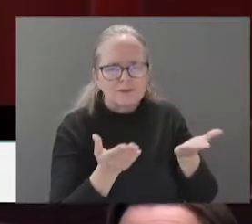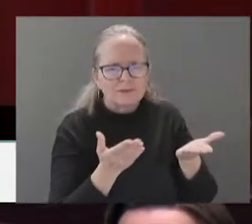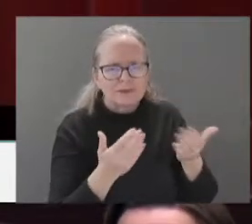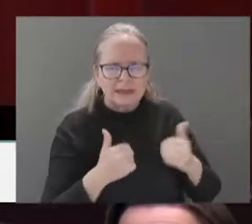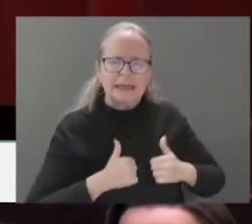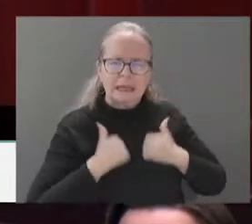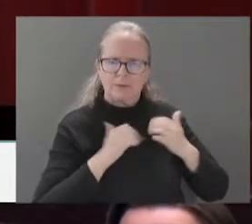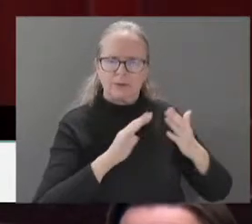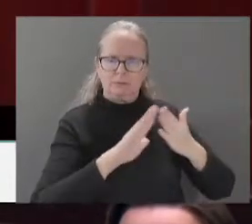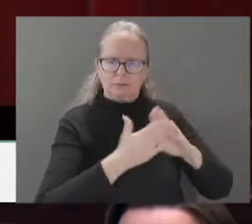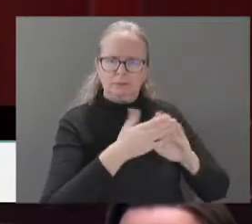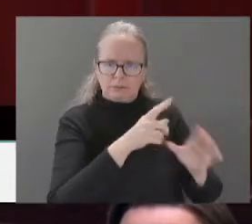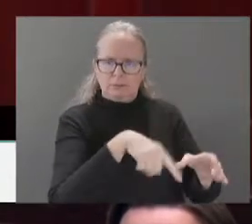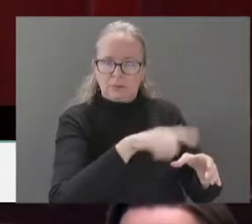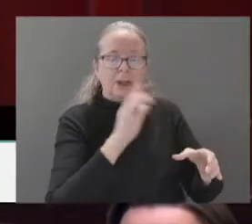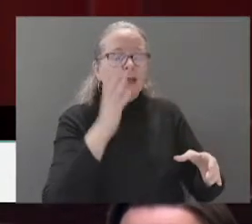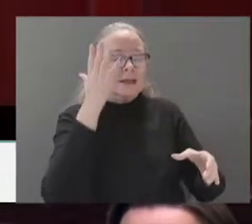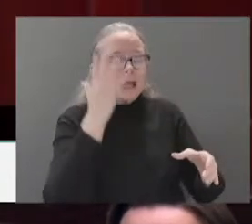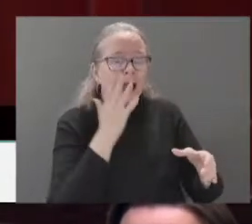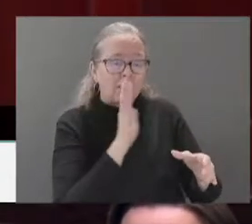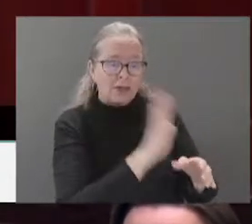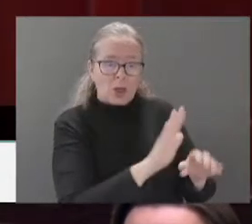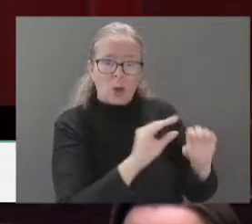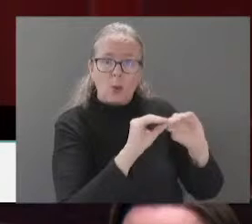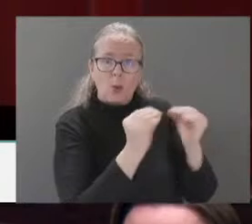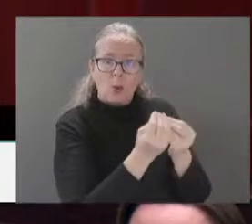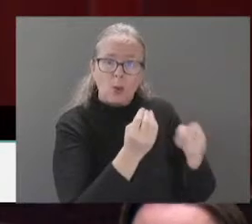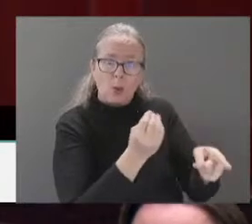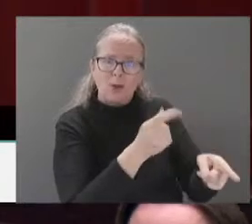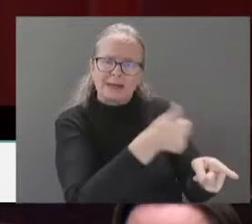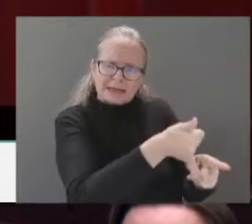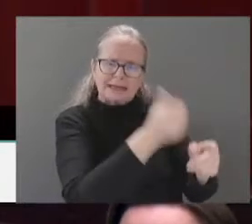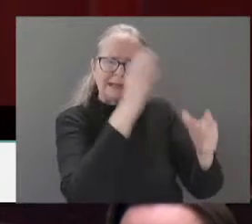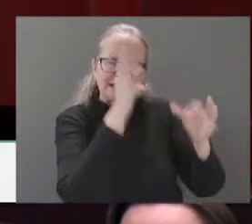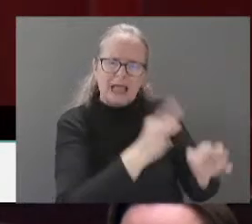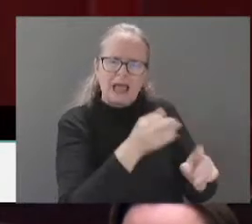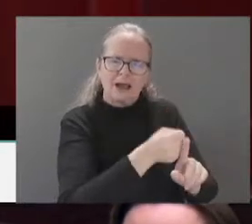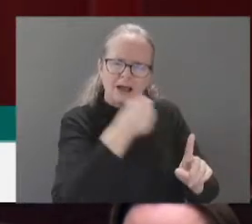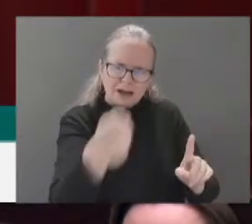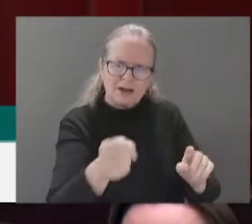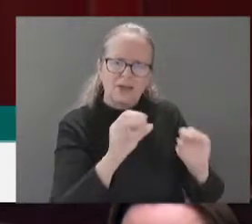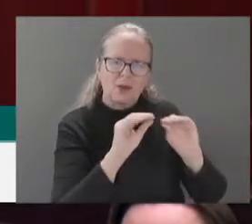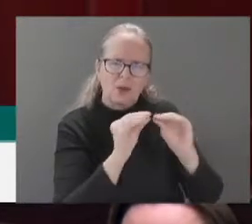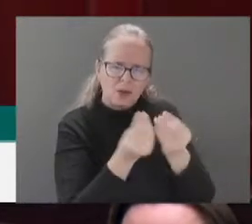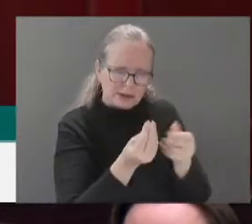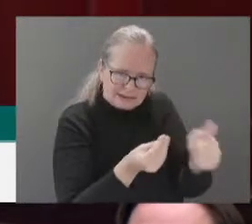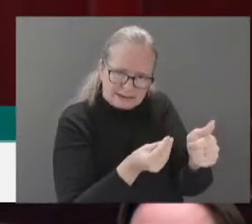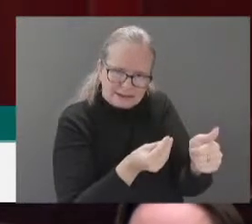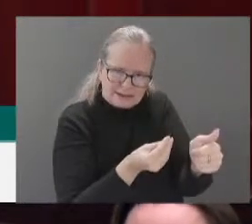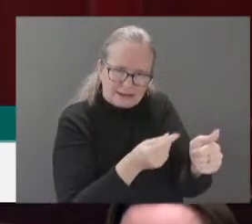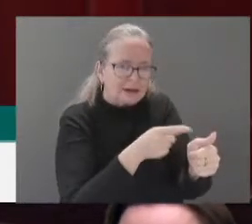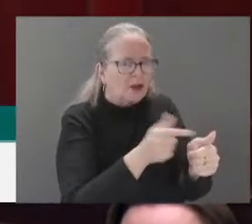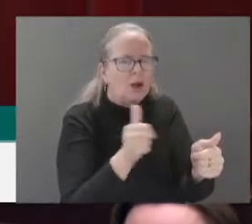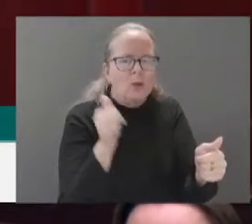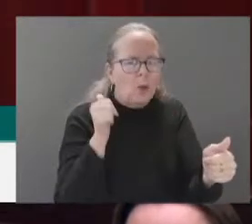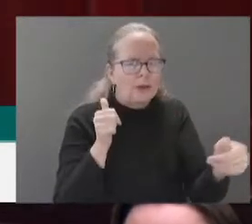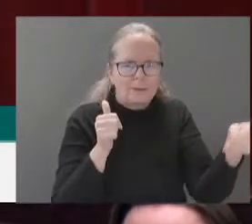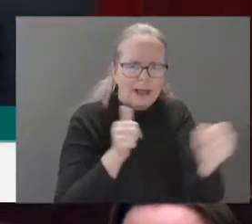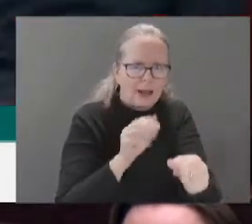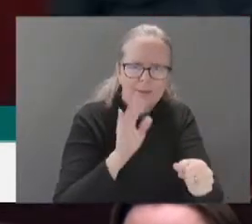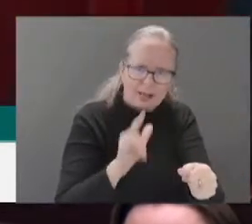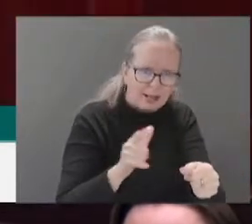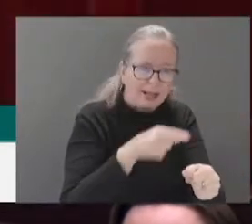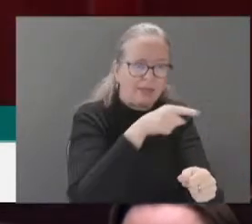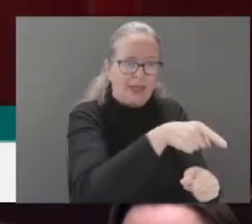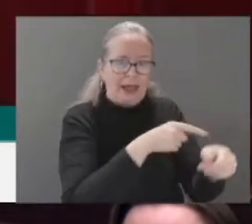those people to two hotels not to pay their bills Mr Speaker and not care for those people the government has stepped in return those people to Safe homes